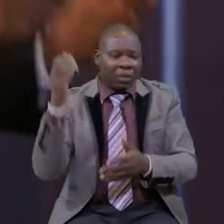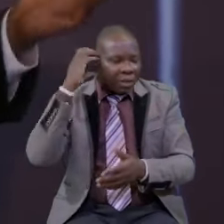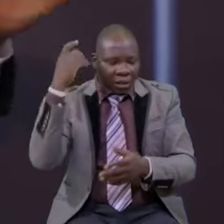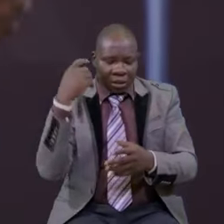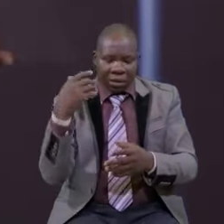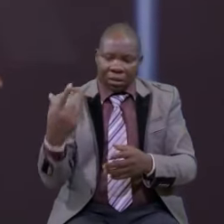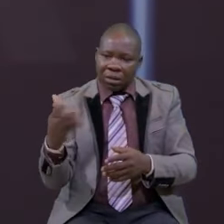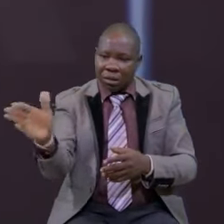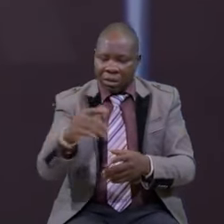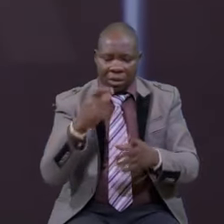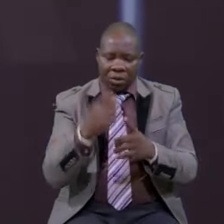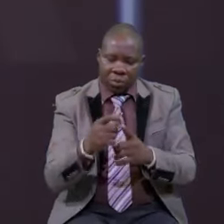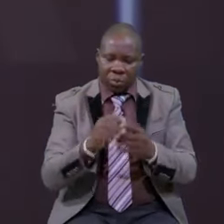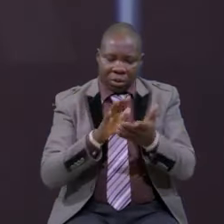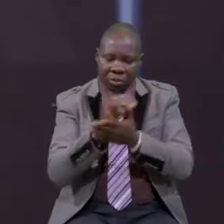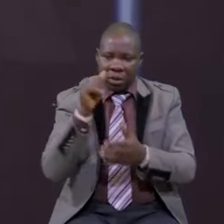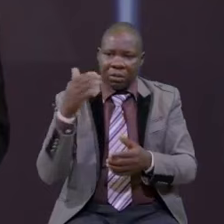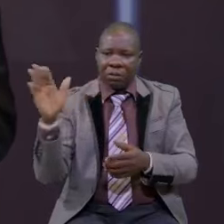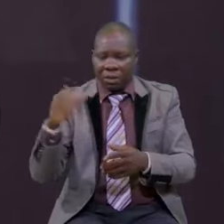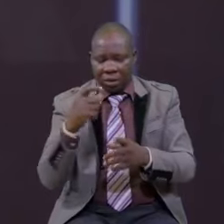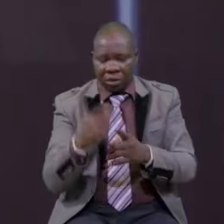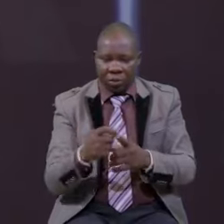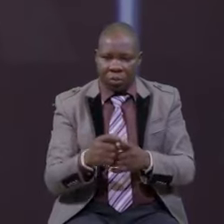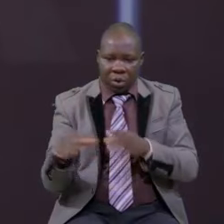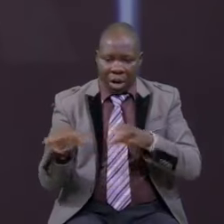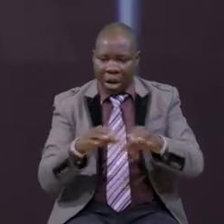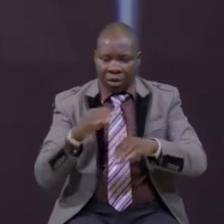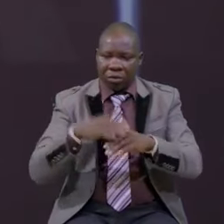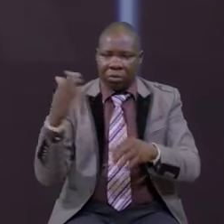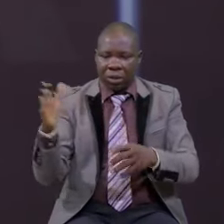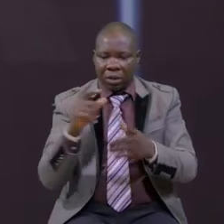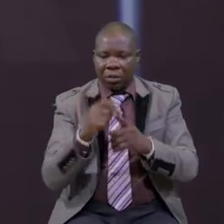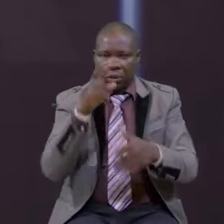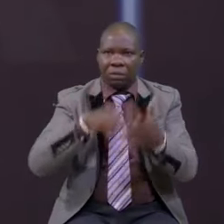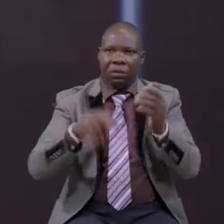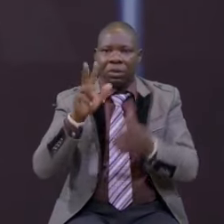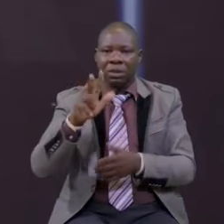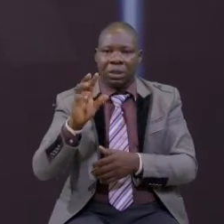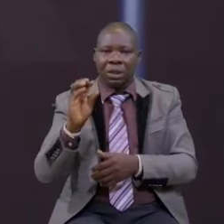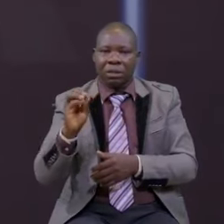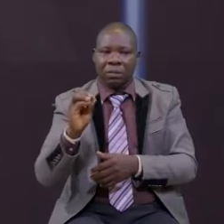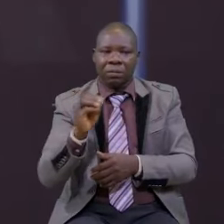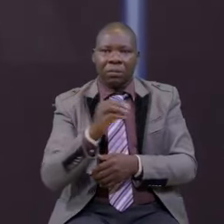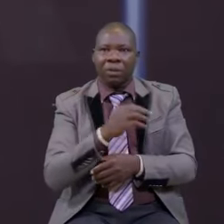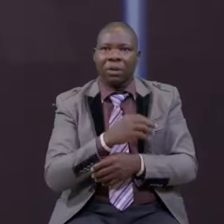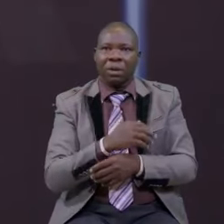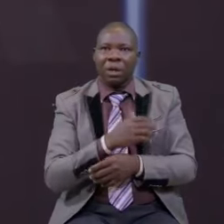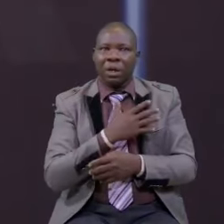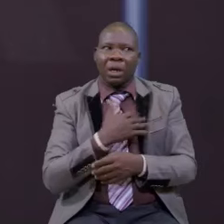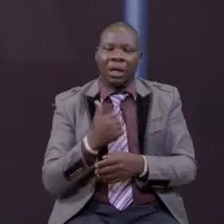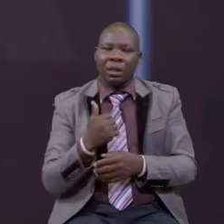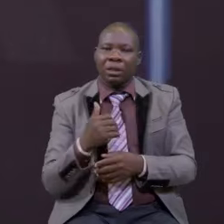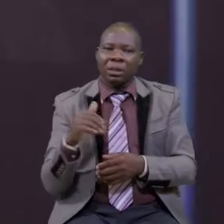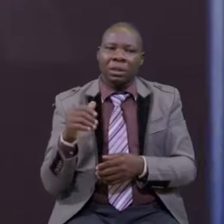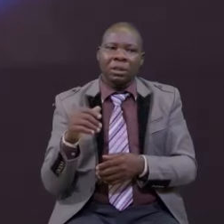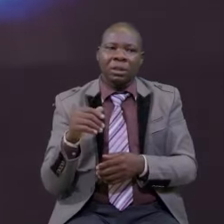words. Act on their words. Verse 30. In verse 30. And he said, nay. Look at the